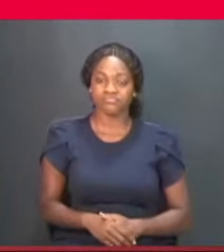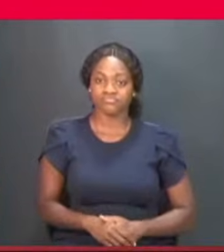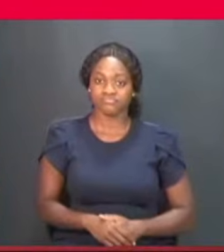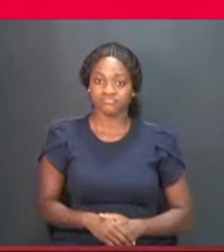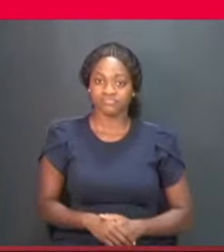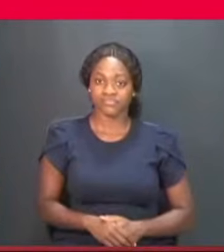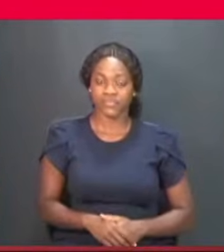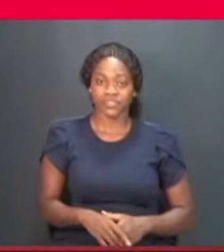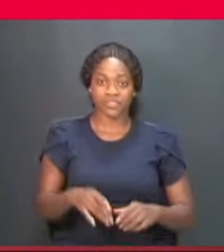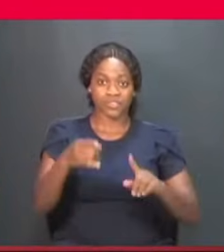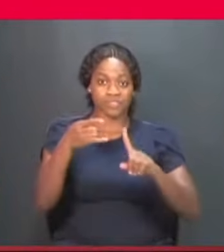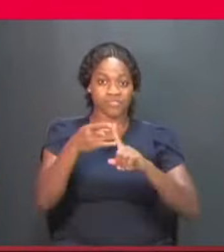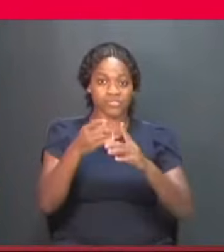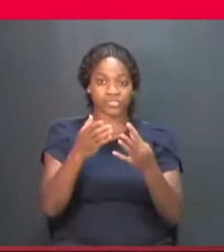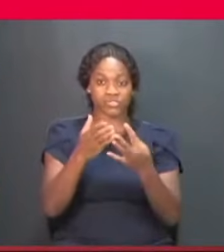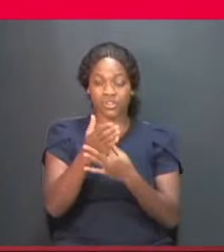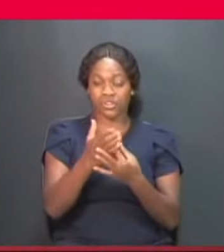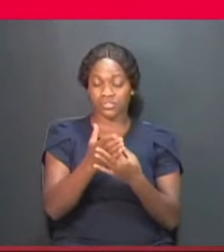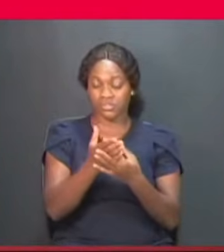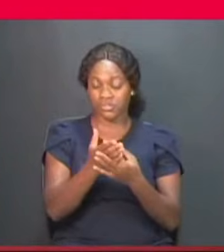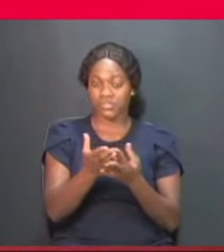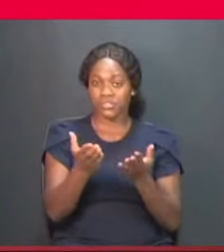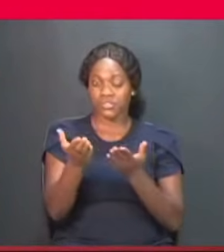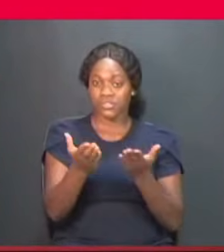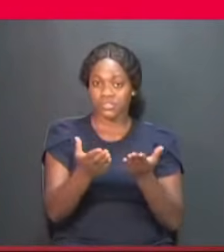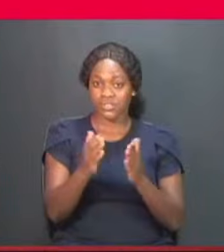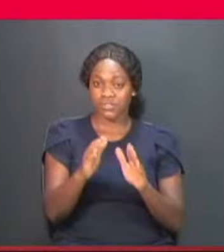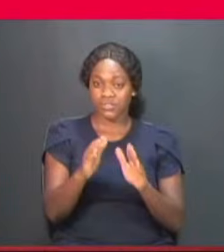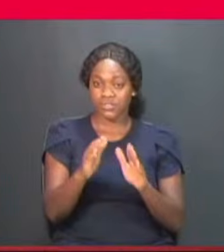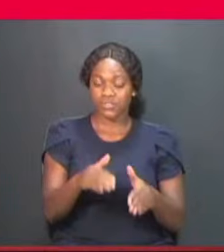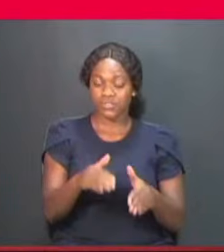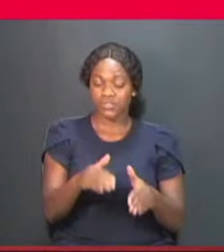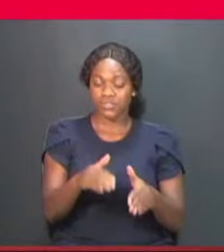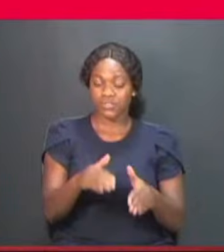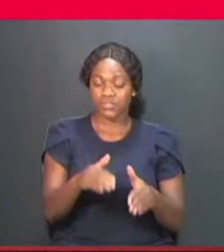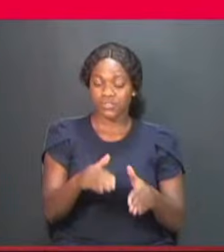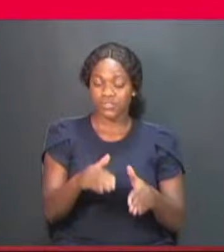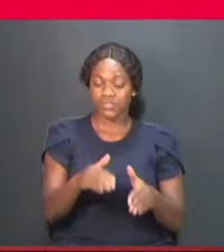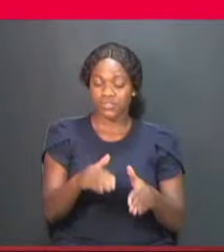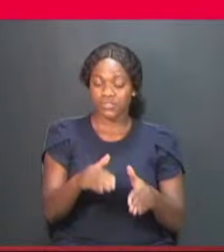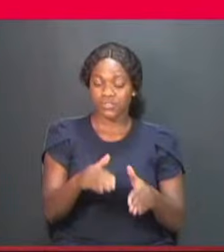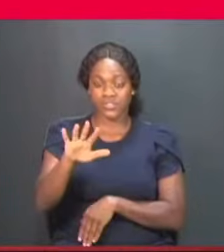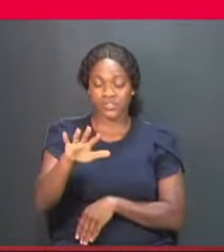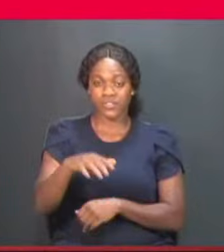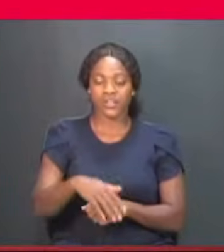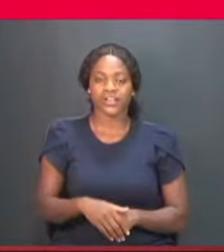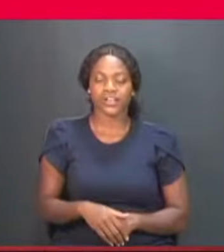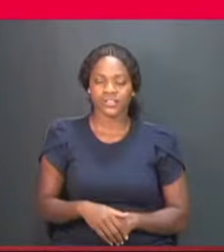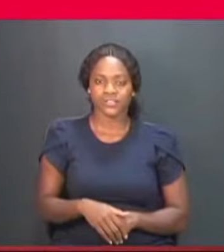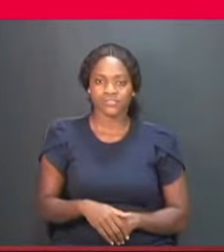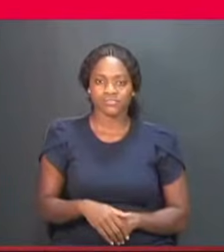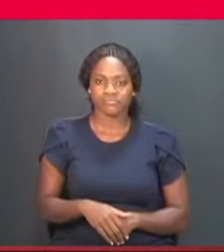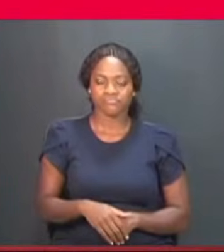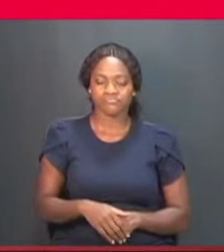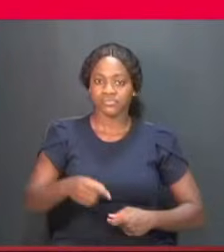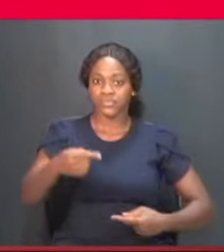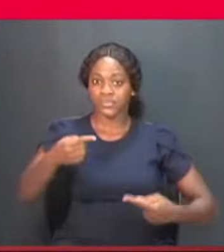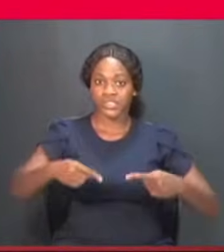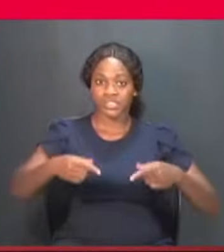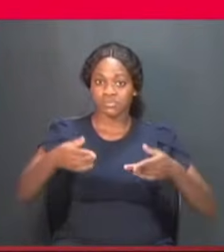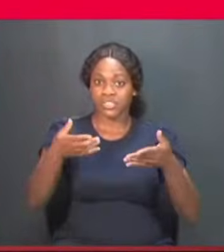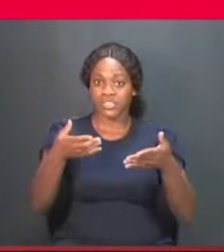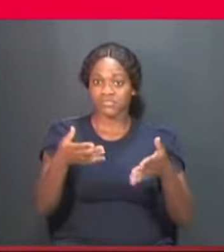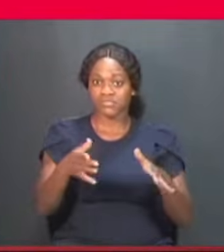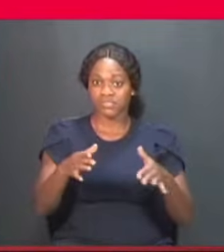of the Virtual Access Service Providers Bill 2025 has been fully debated